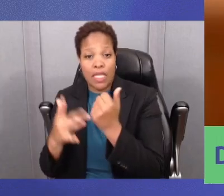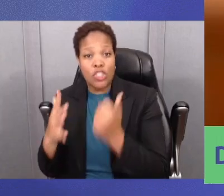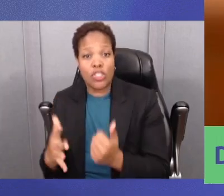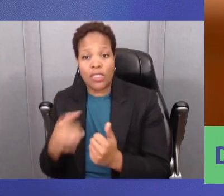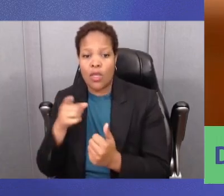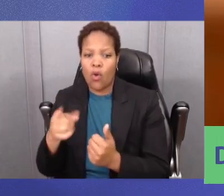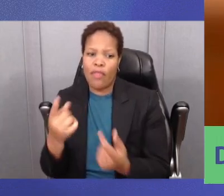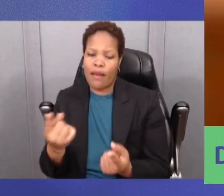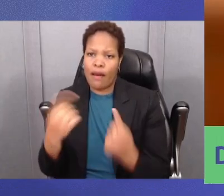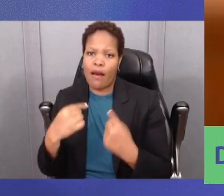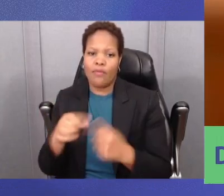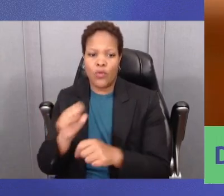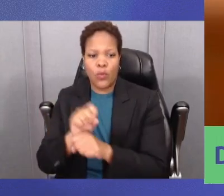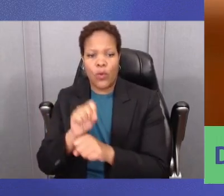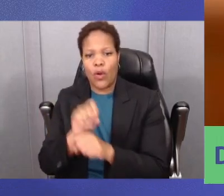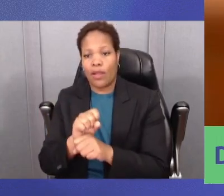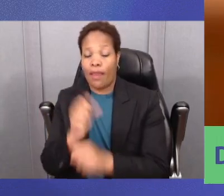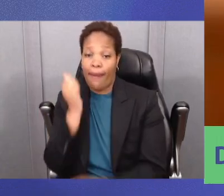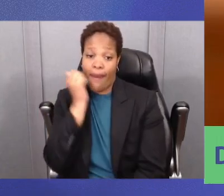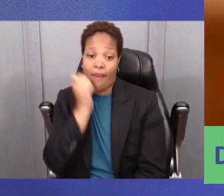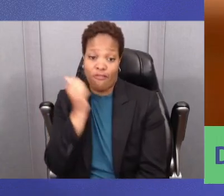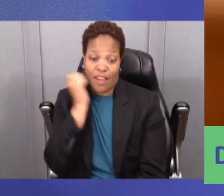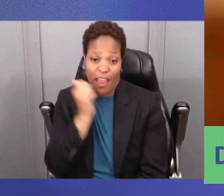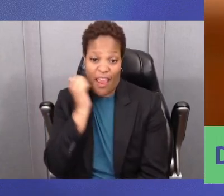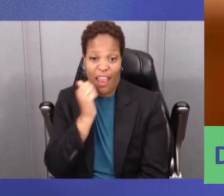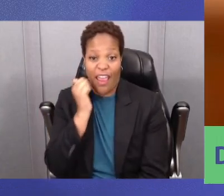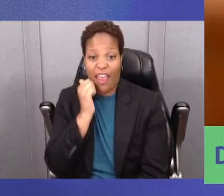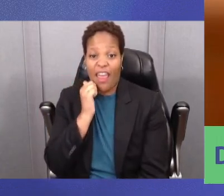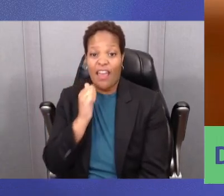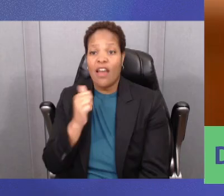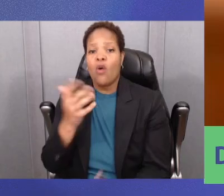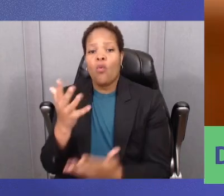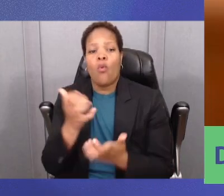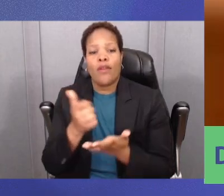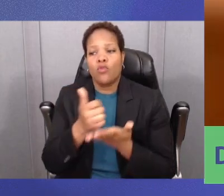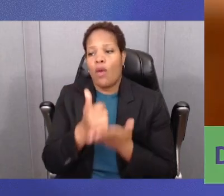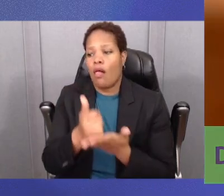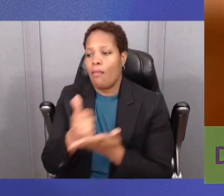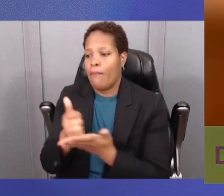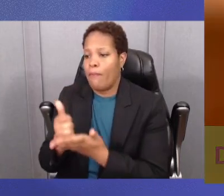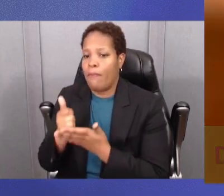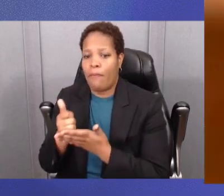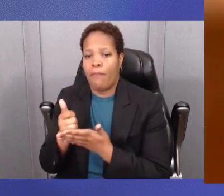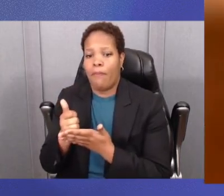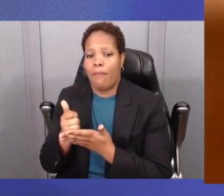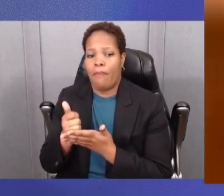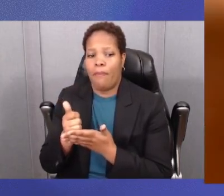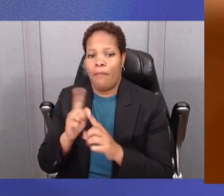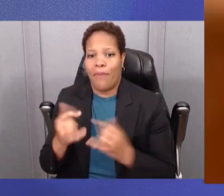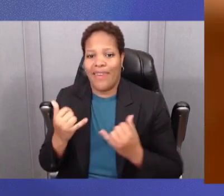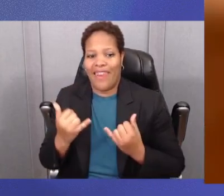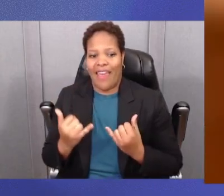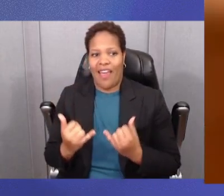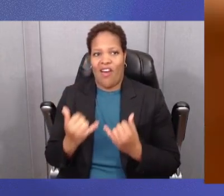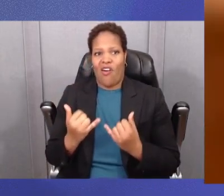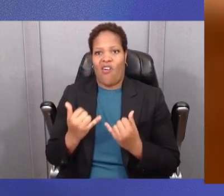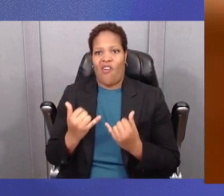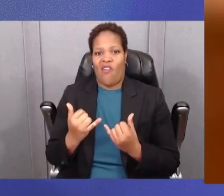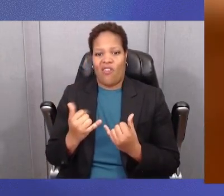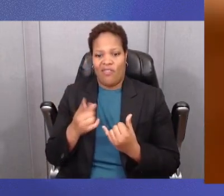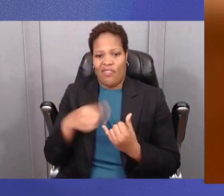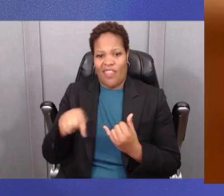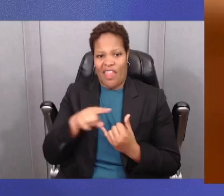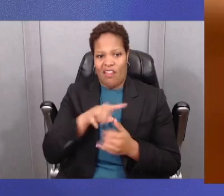all of them, almost every day, just wanting to help, but they're now embedded in a context in